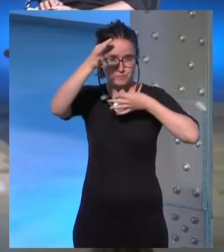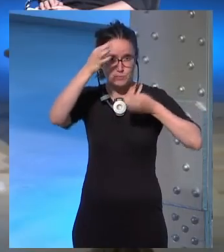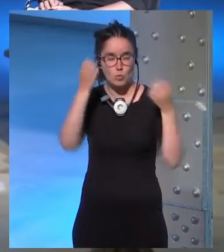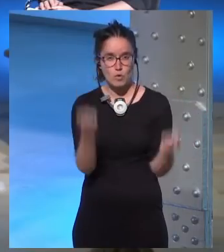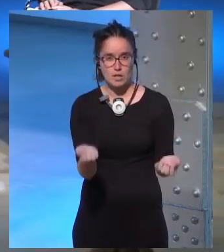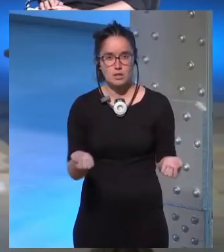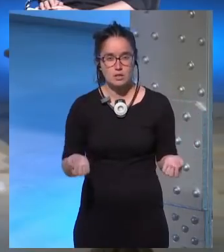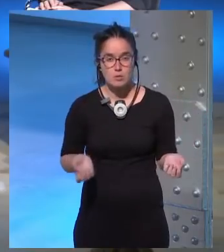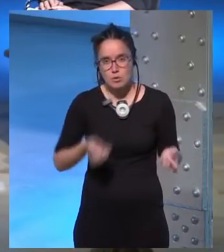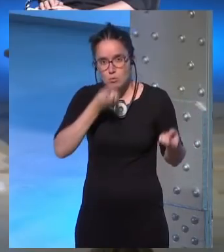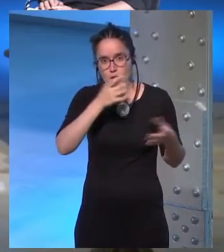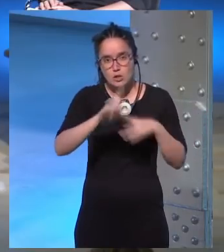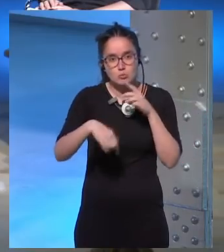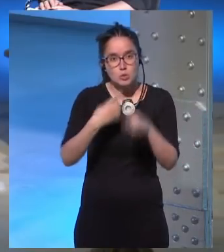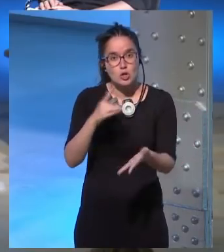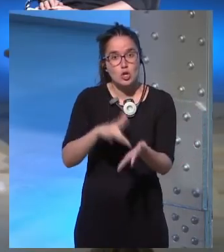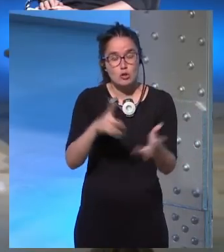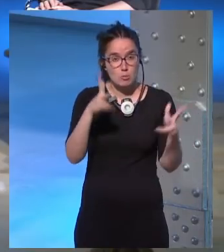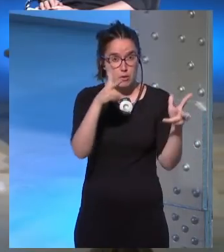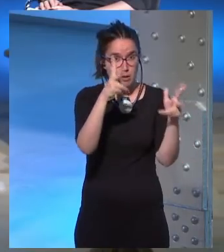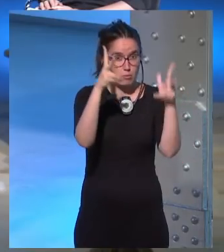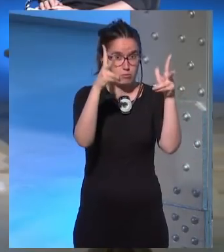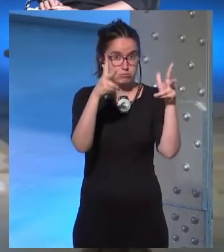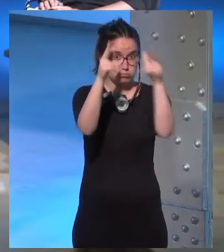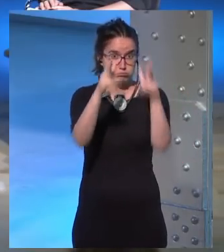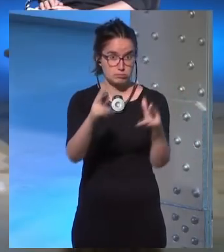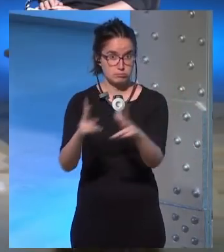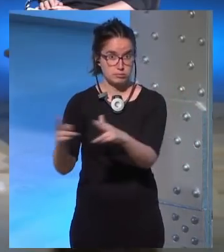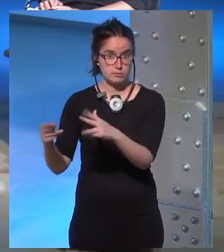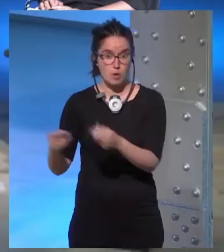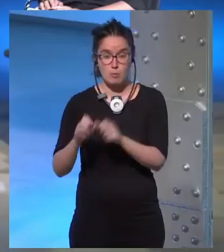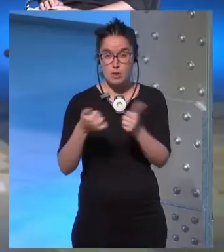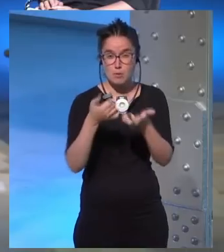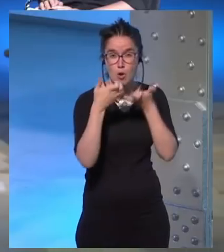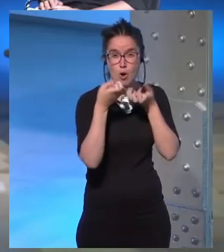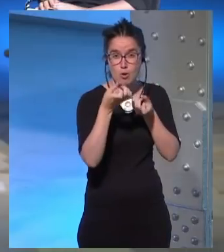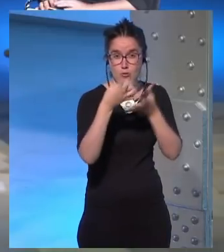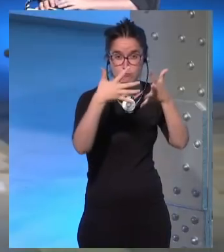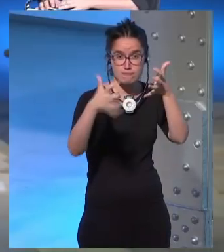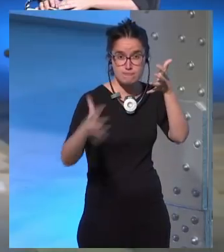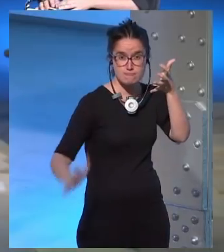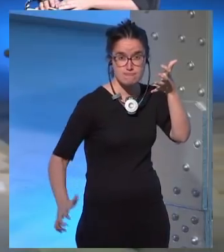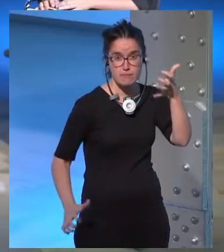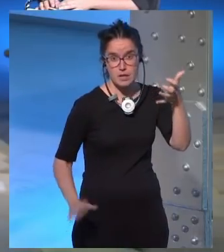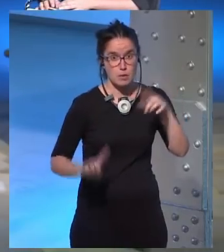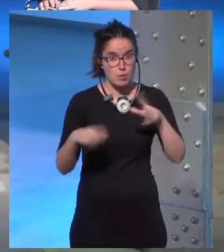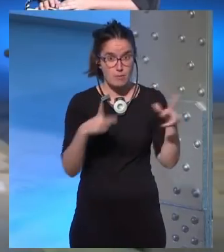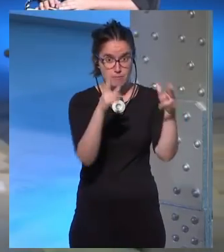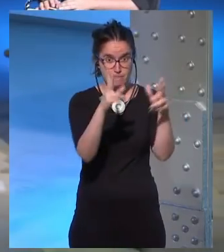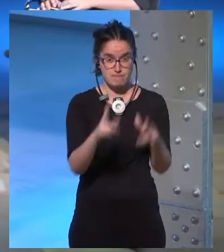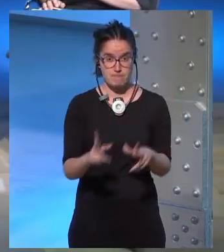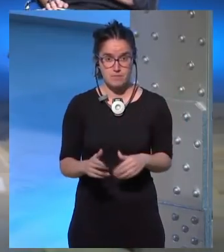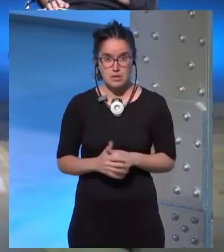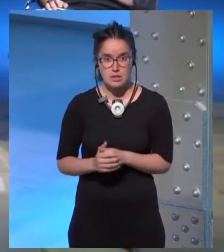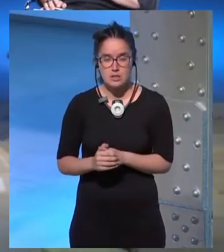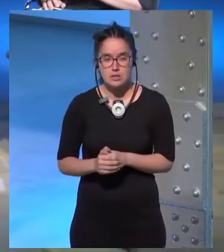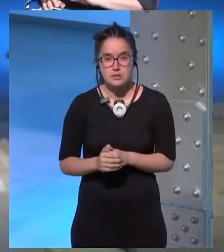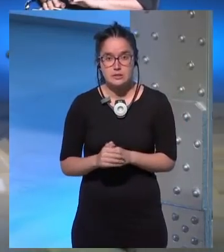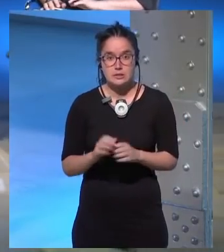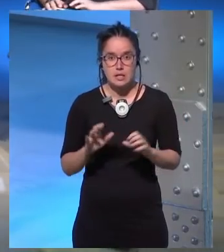very descriptive, and what they need to do afterwards is to cut off some parts because they pour everything